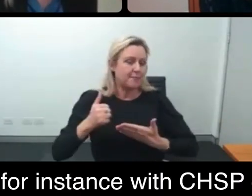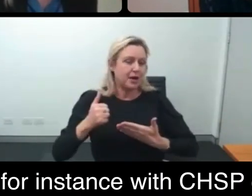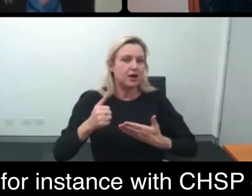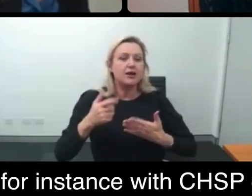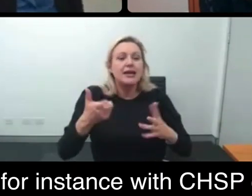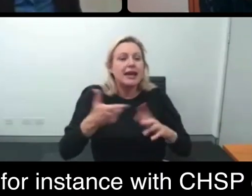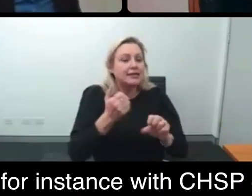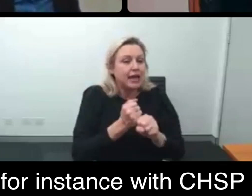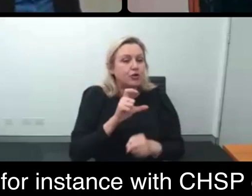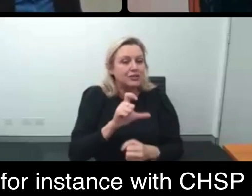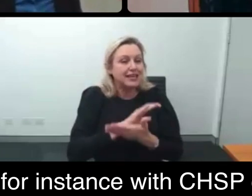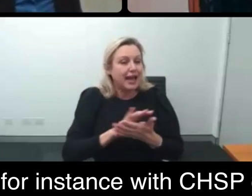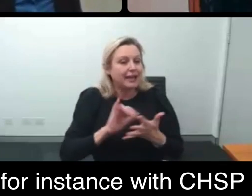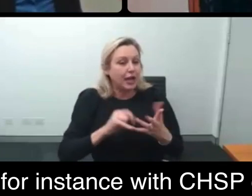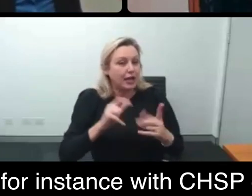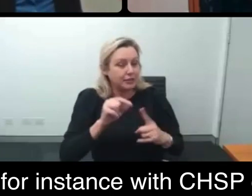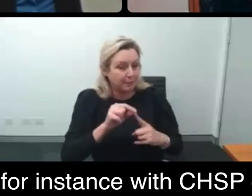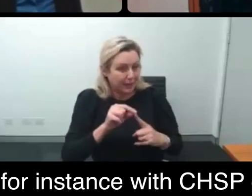with CHSP,